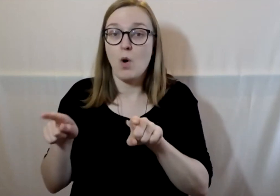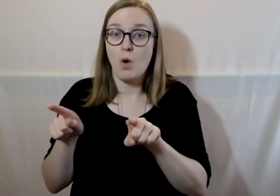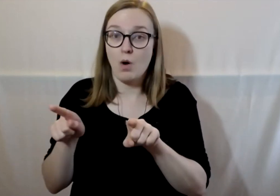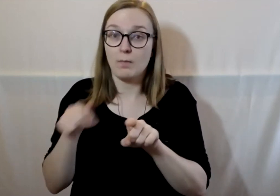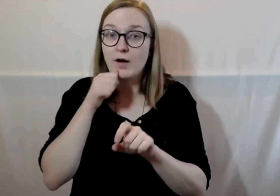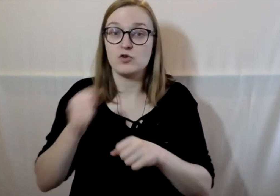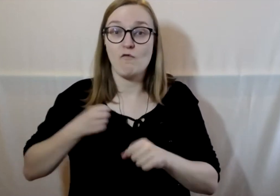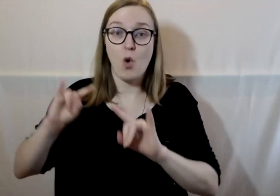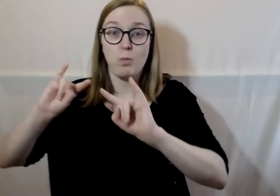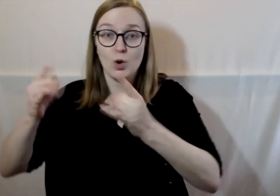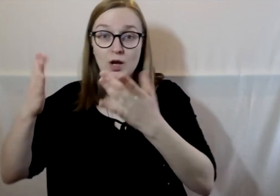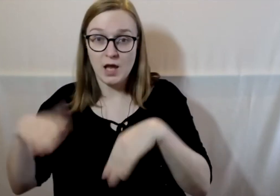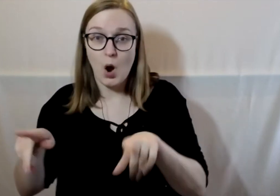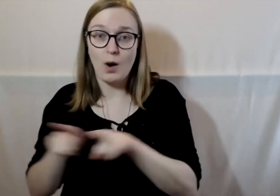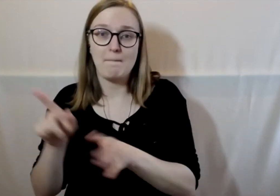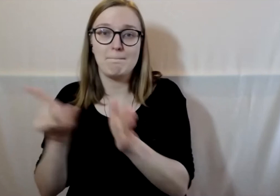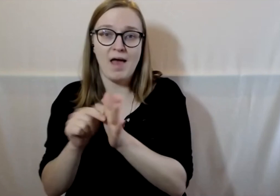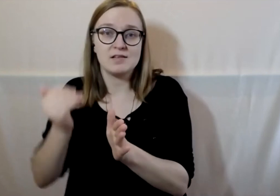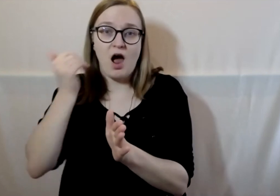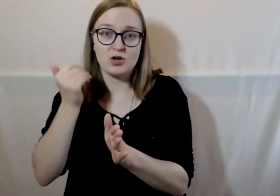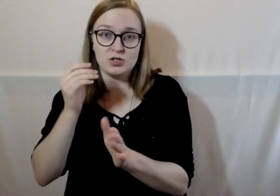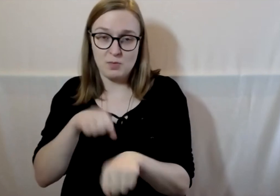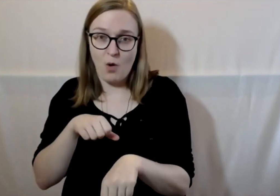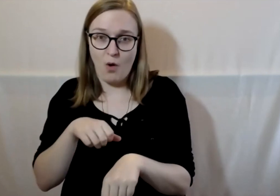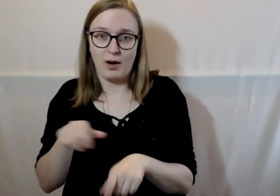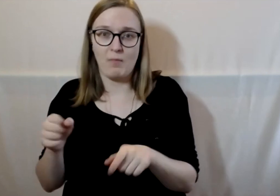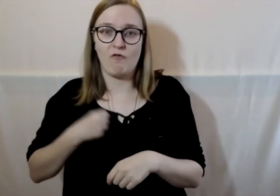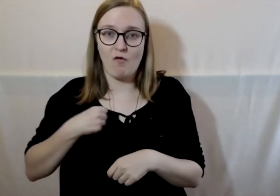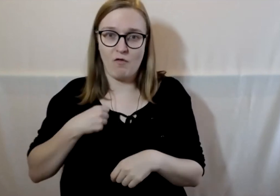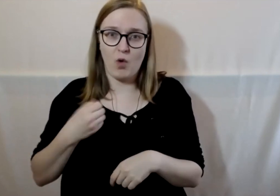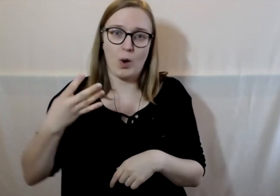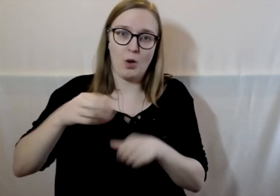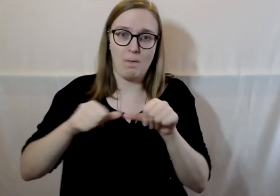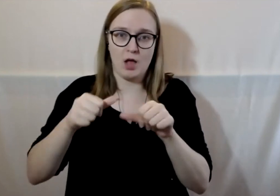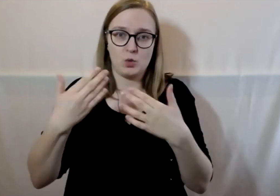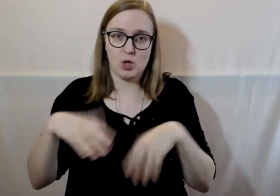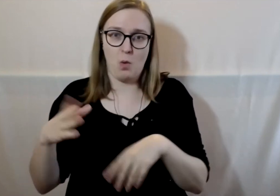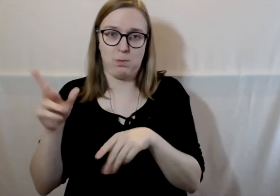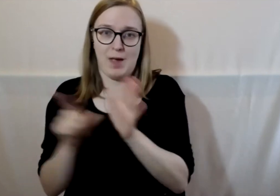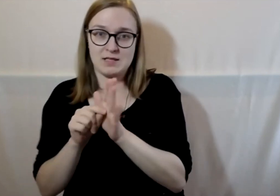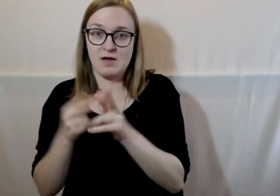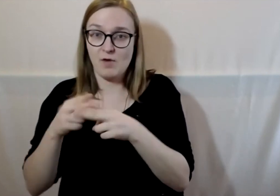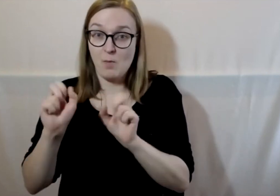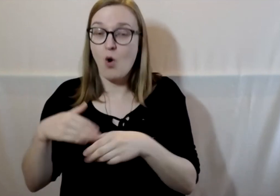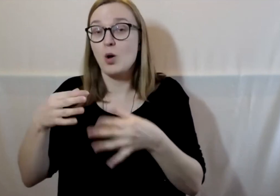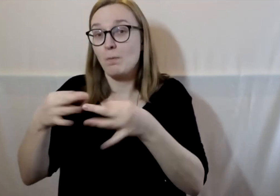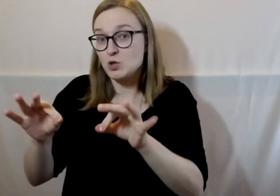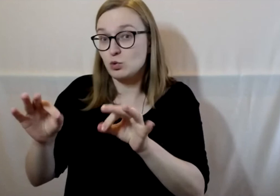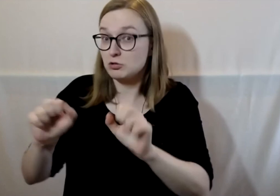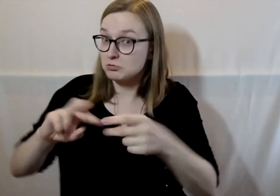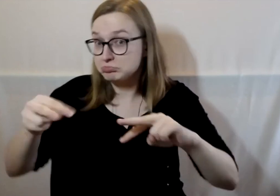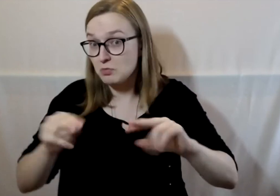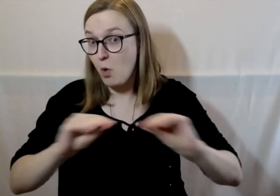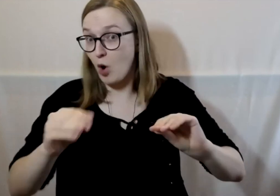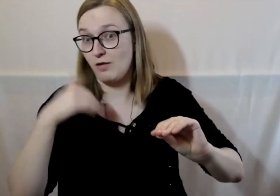group. Brilliant. Thank you, Rima. You got a thumbs up from, claps from Natalia there.